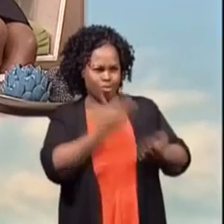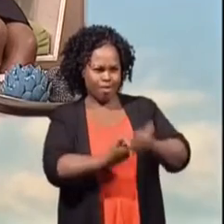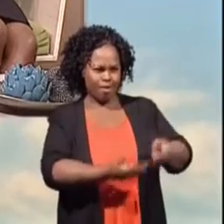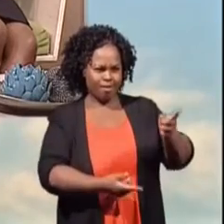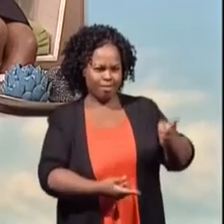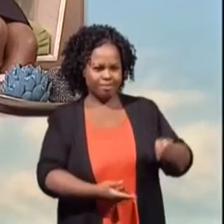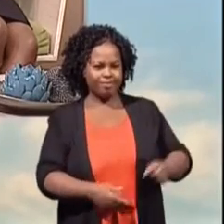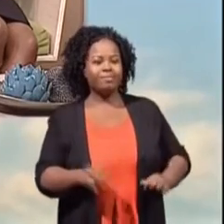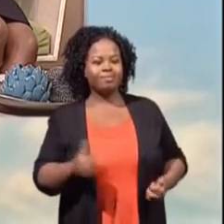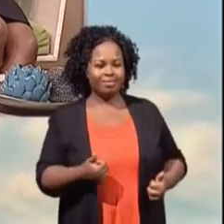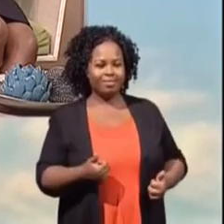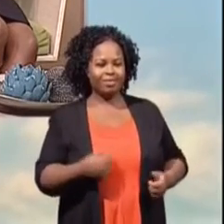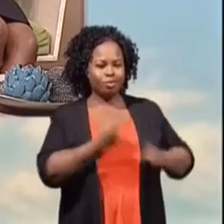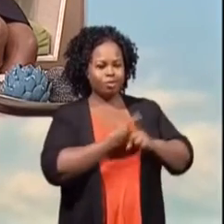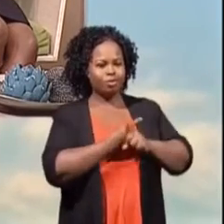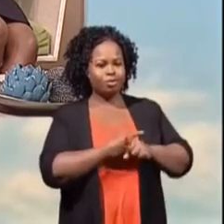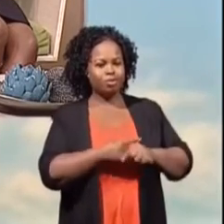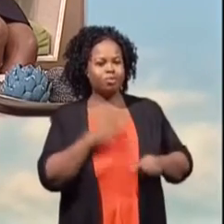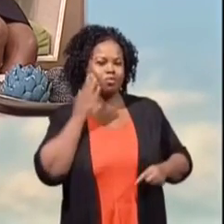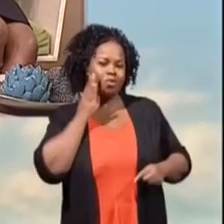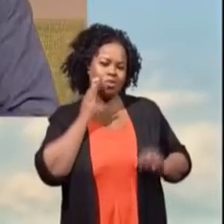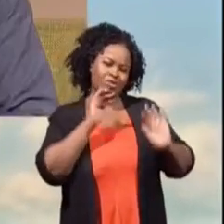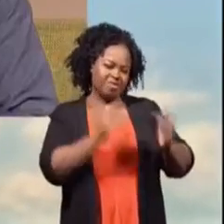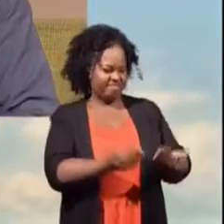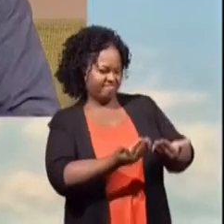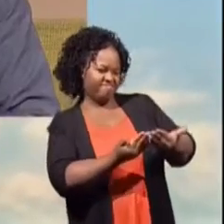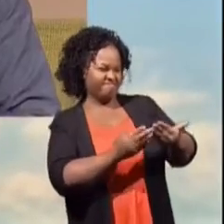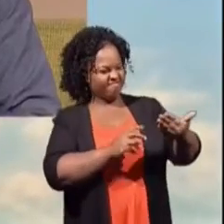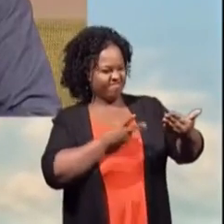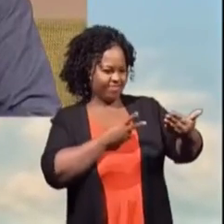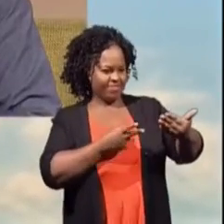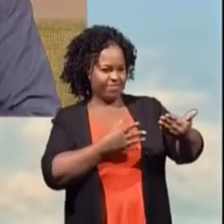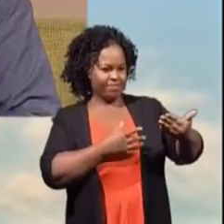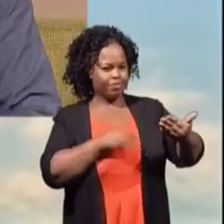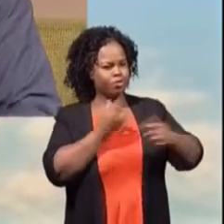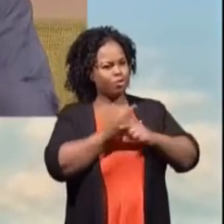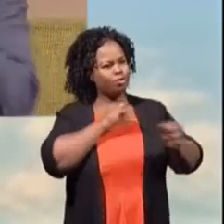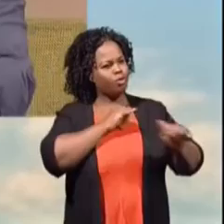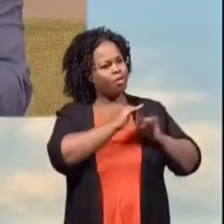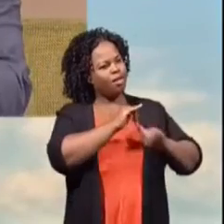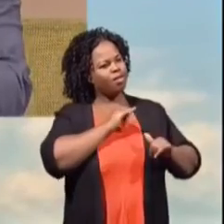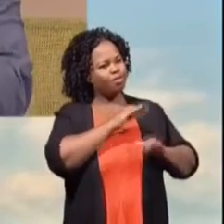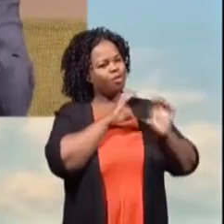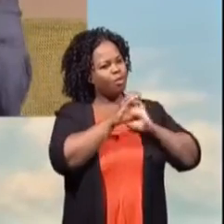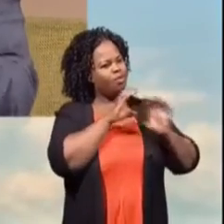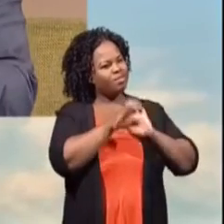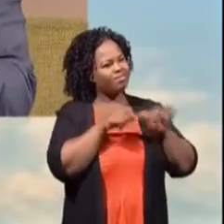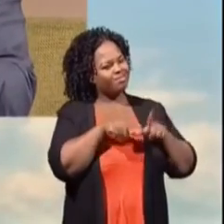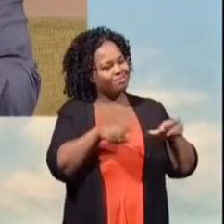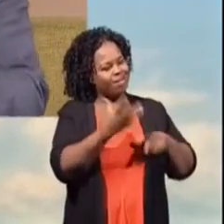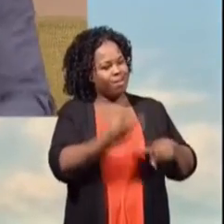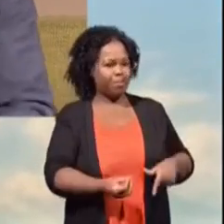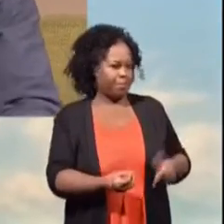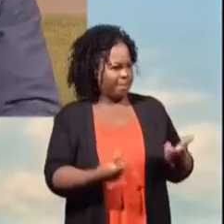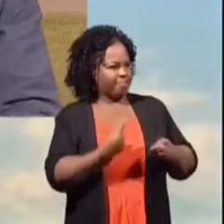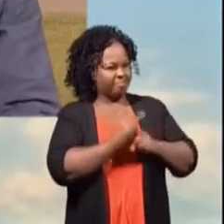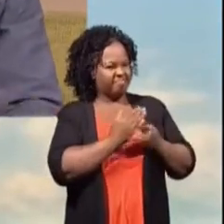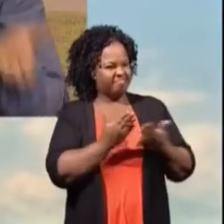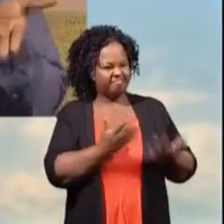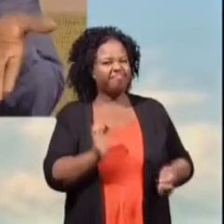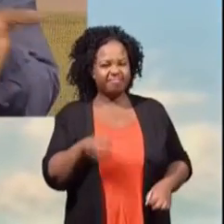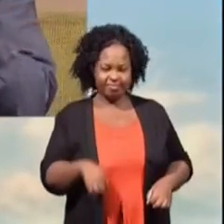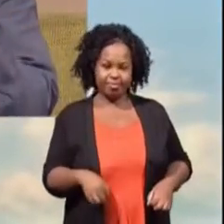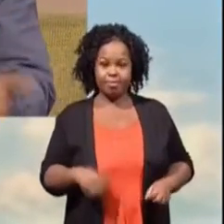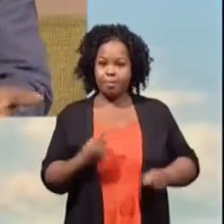Hayi uyakhuluma lo muntu exactly and then lapho siyathi every time ngiyambaba ngimbheke ngibithi kithi kithi and you have this communication language that you